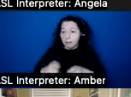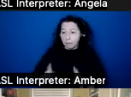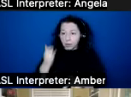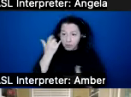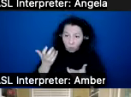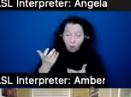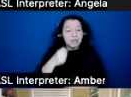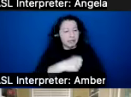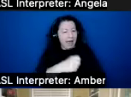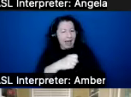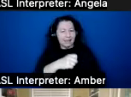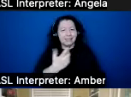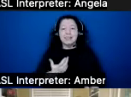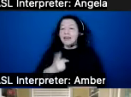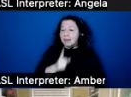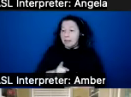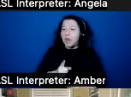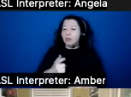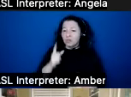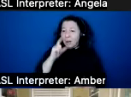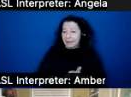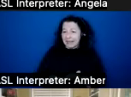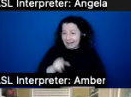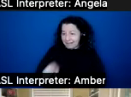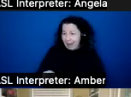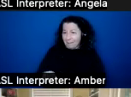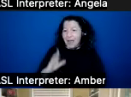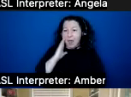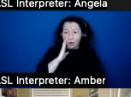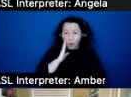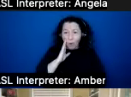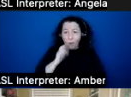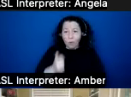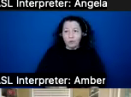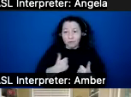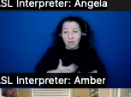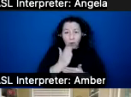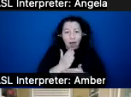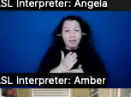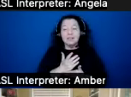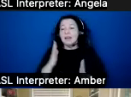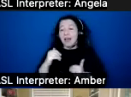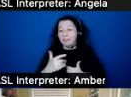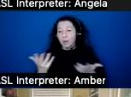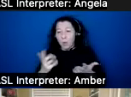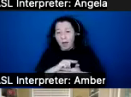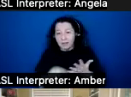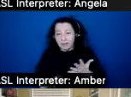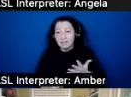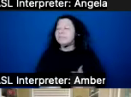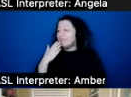Thank you. To make sure they are believed and know what survivors' rights are and what to expect. Thank you.